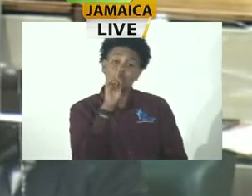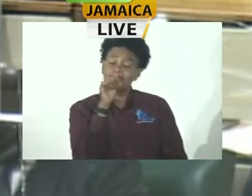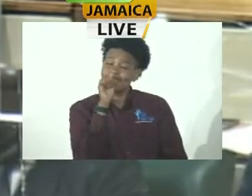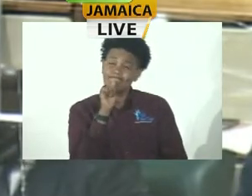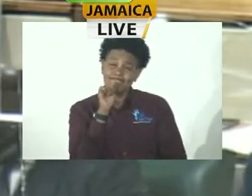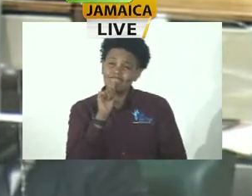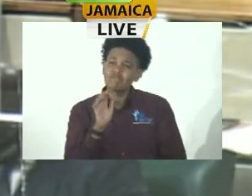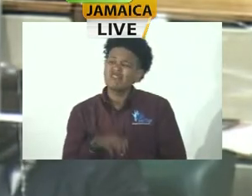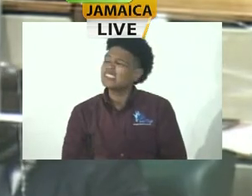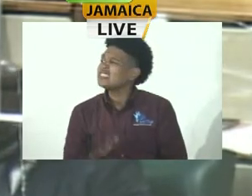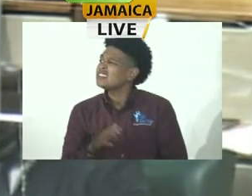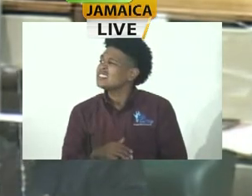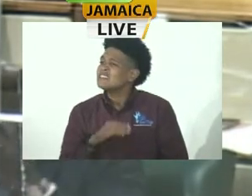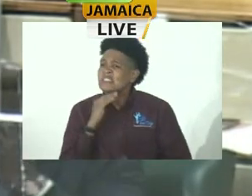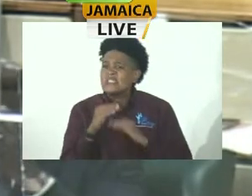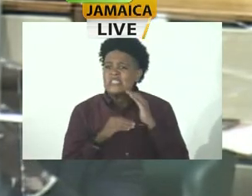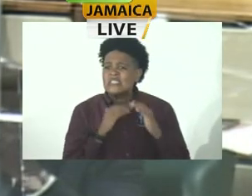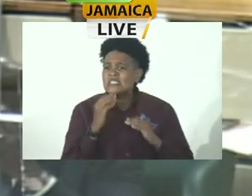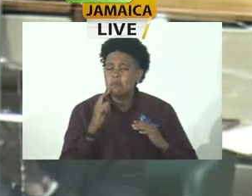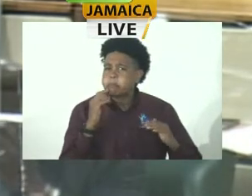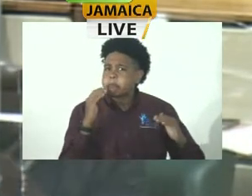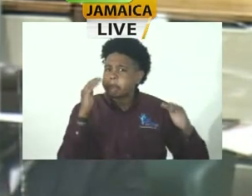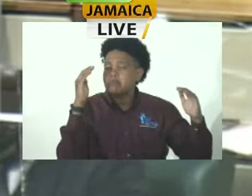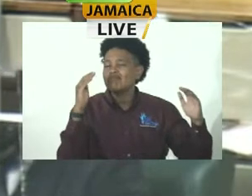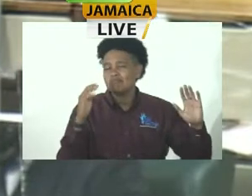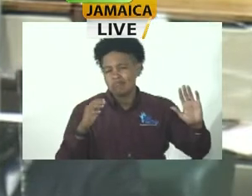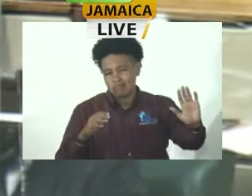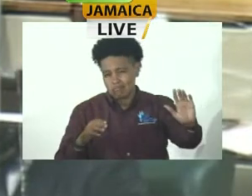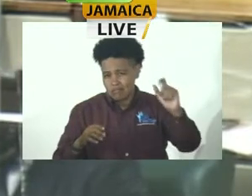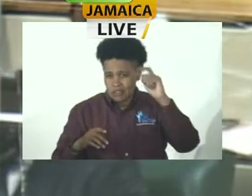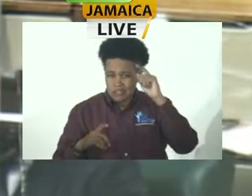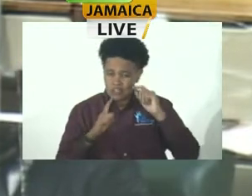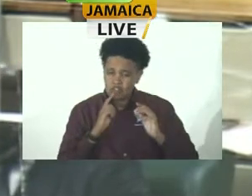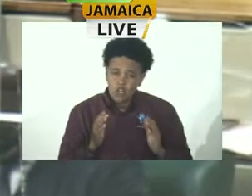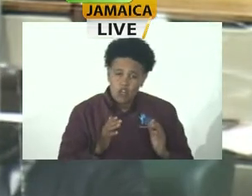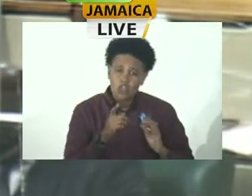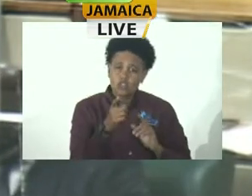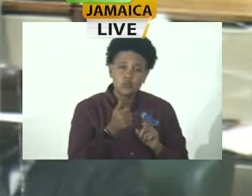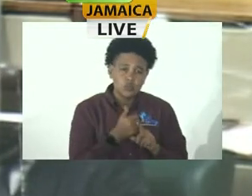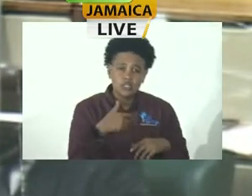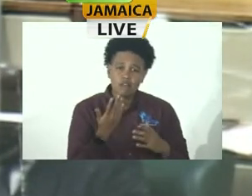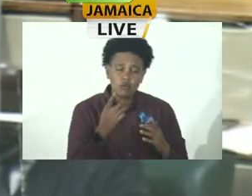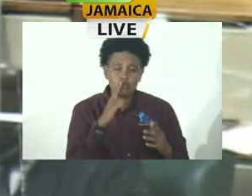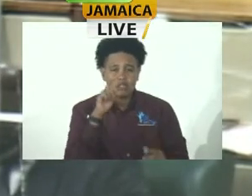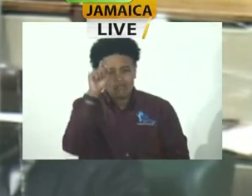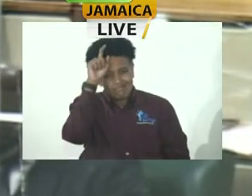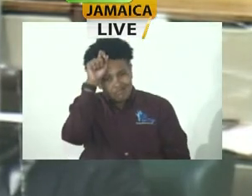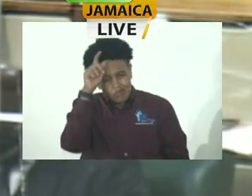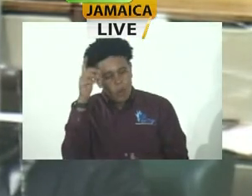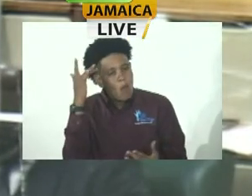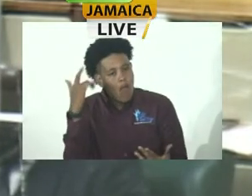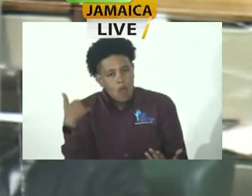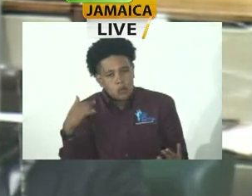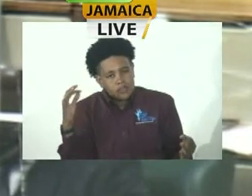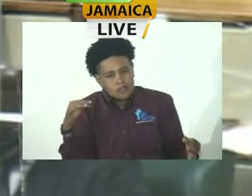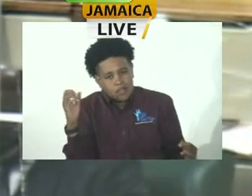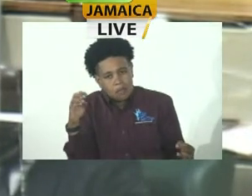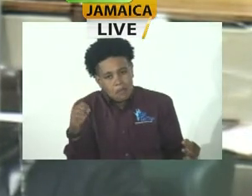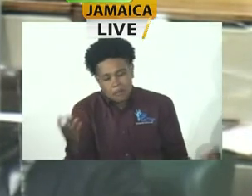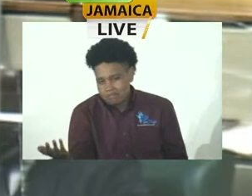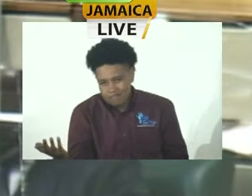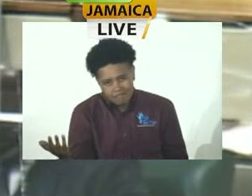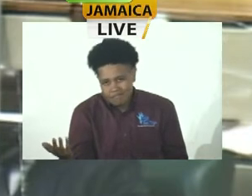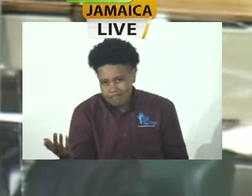i understand your frustration i am urging you to be understanding to